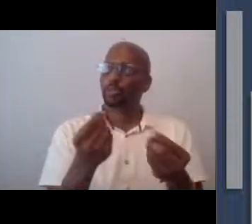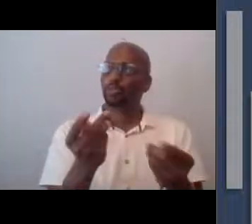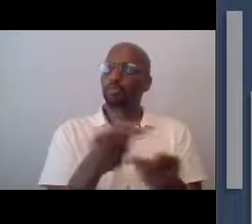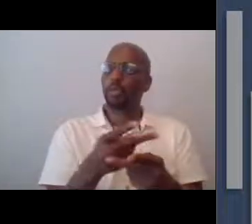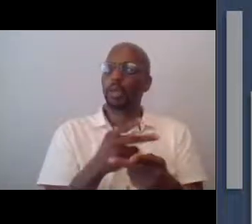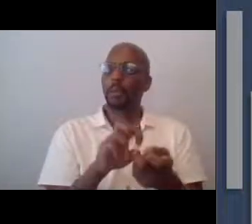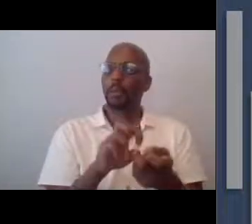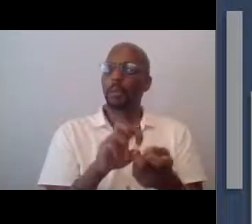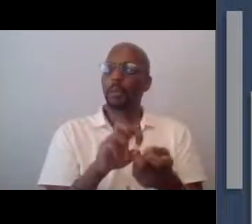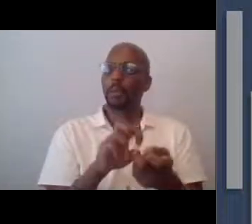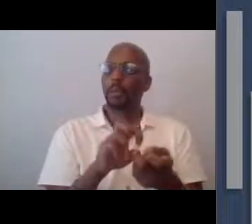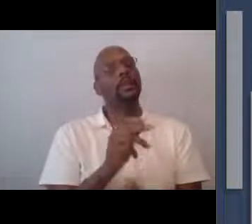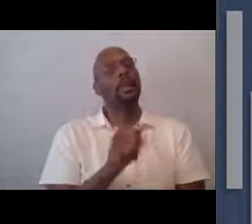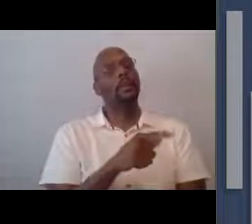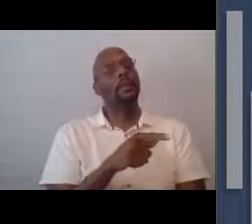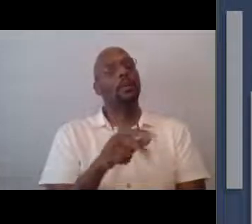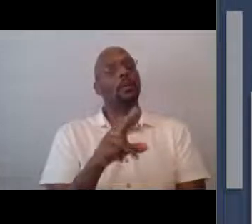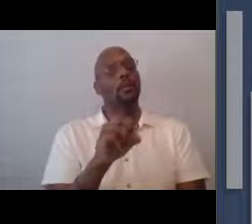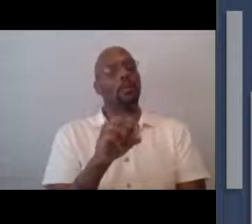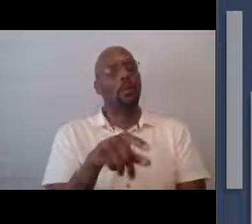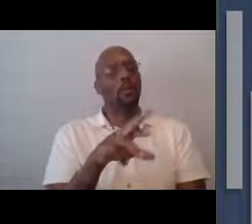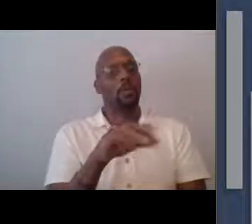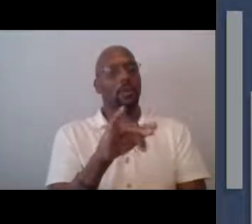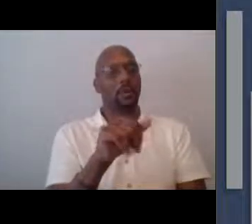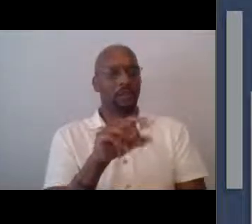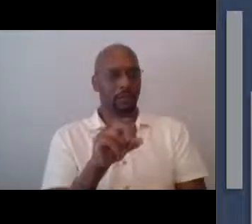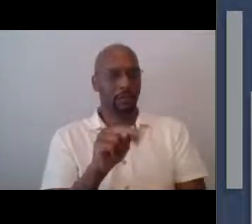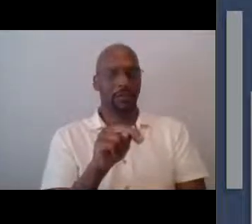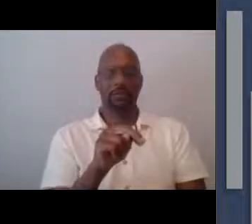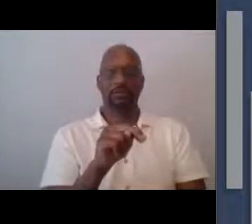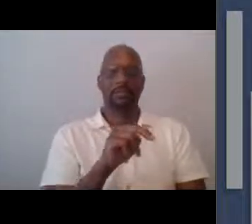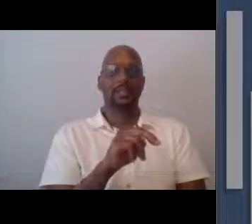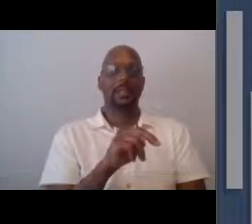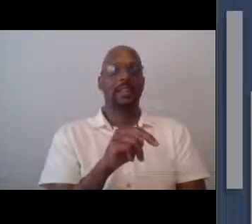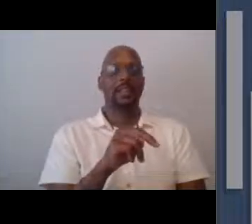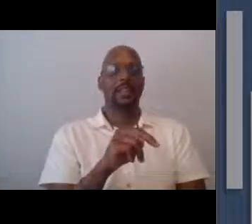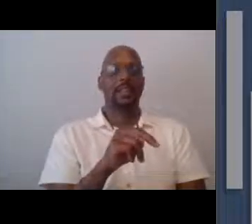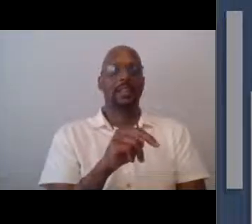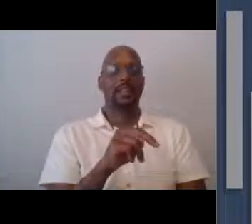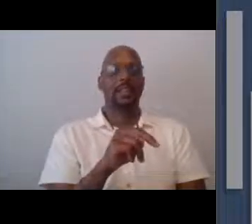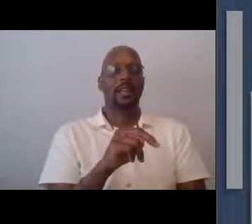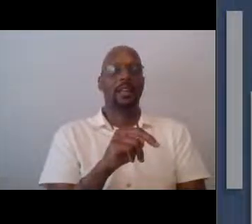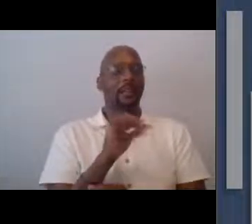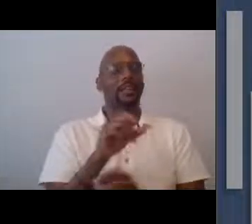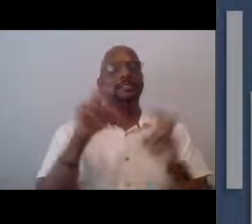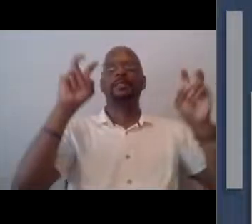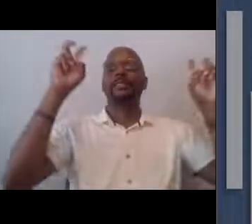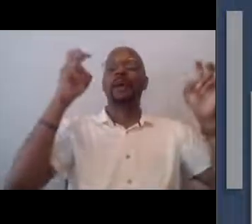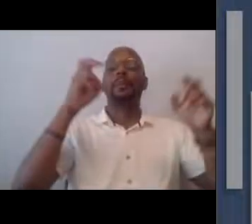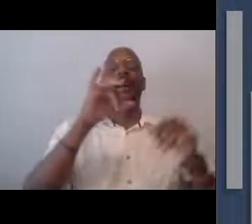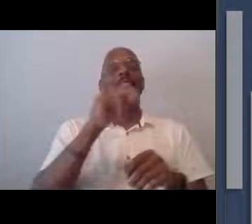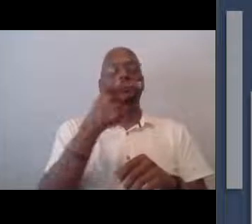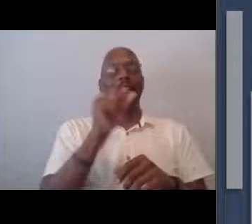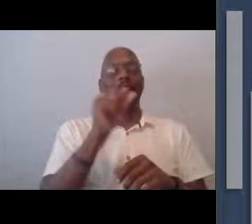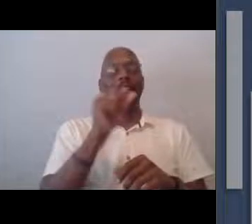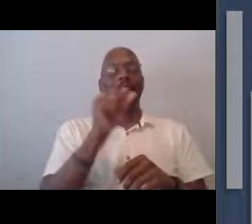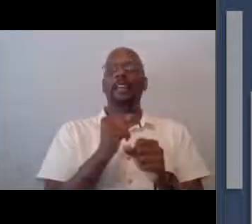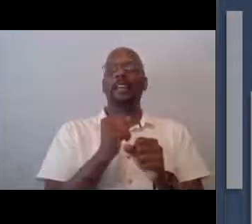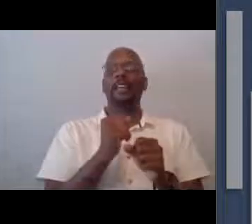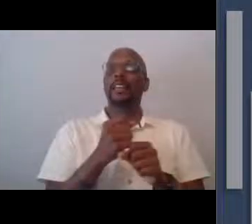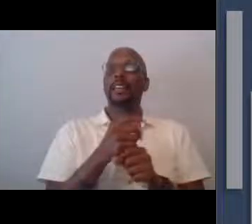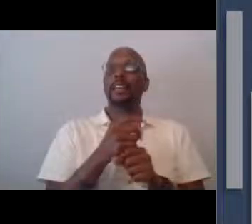appropriations. Remember we talked about legislation. Our authorizing legislations is our IIJA. And then yearly appropriations, that's our